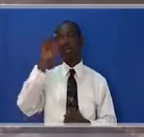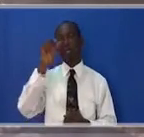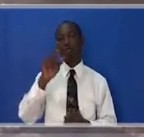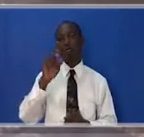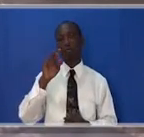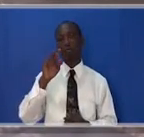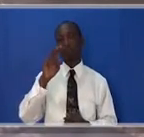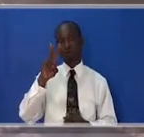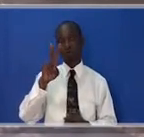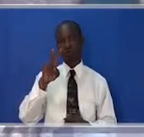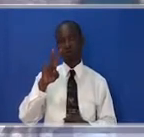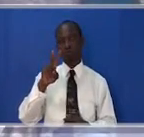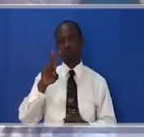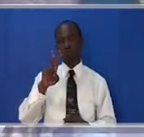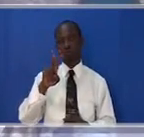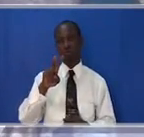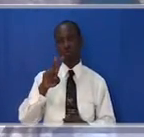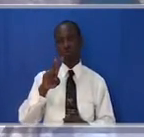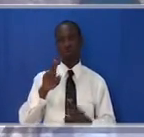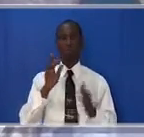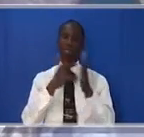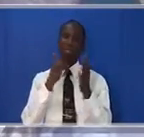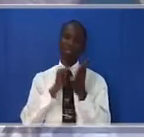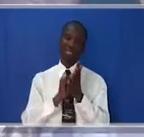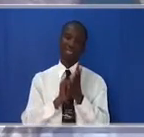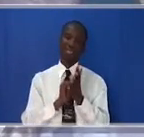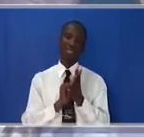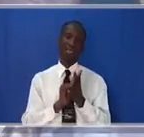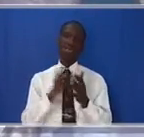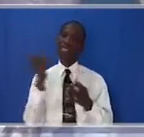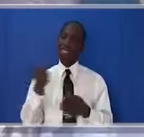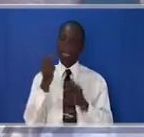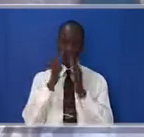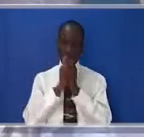mudu nan ekosi dunsom o se homeda eni hobio